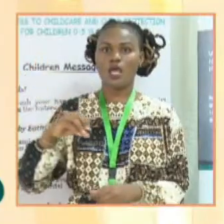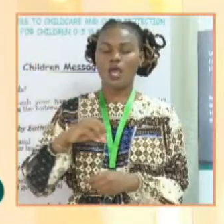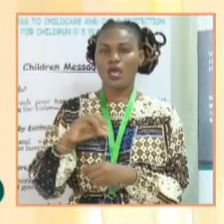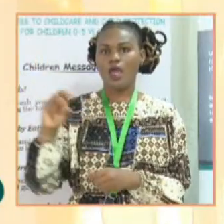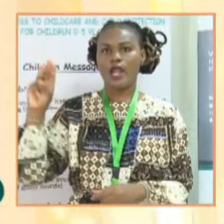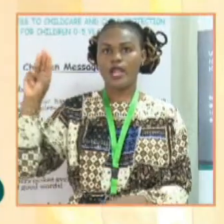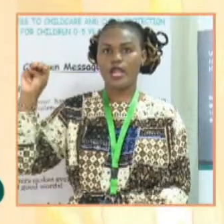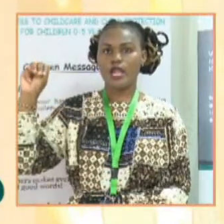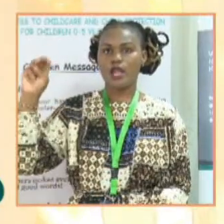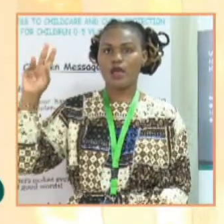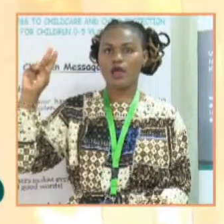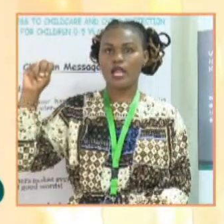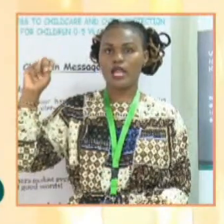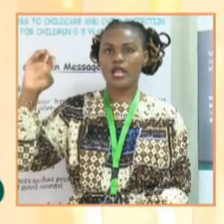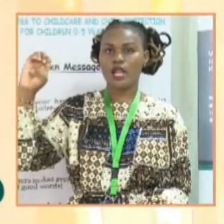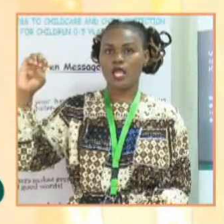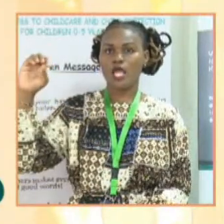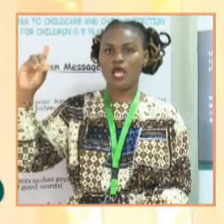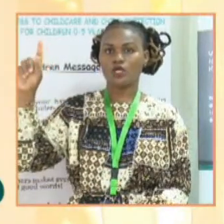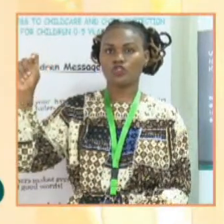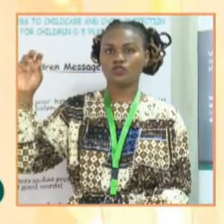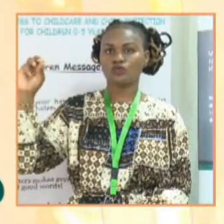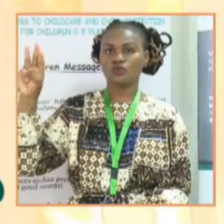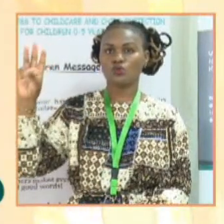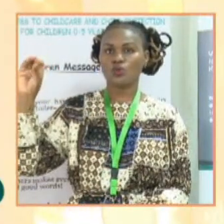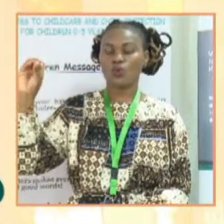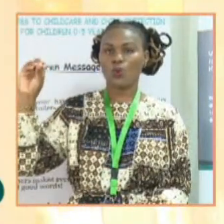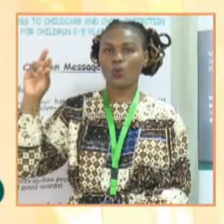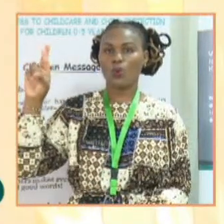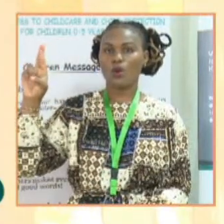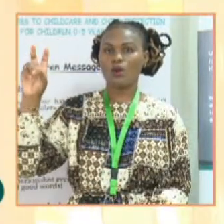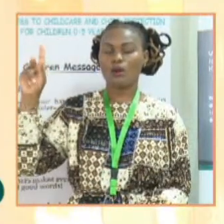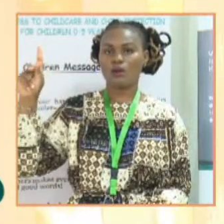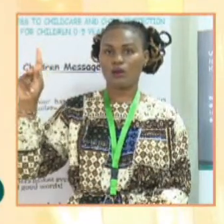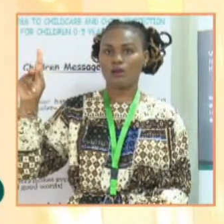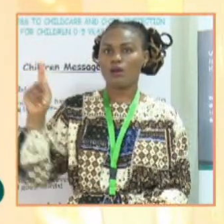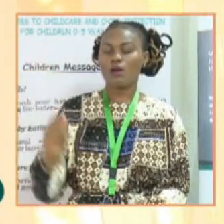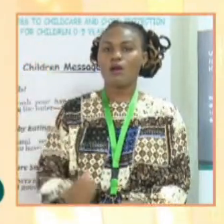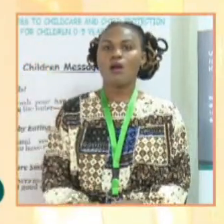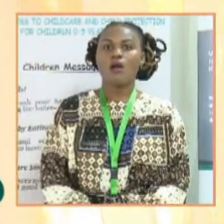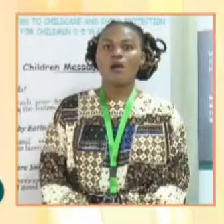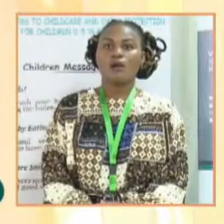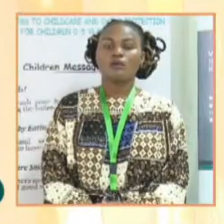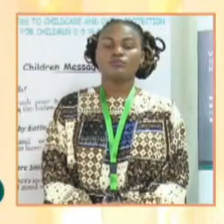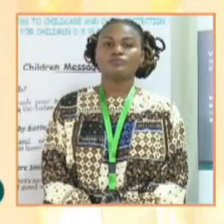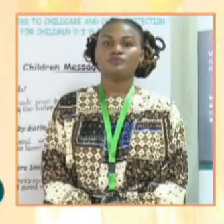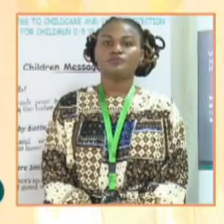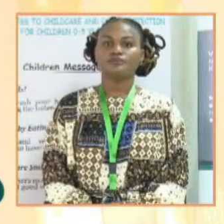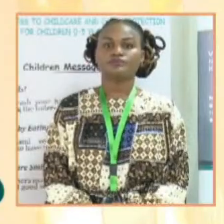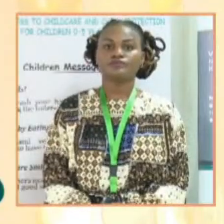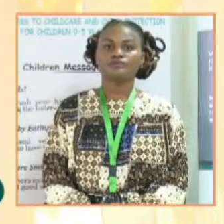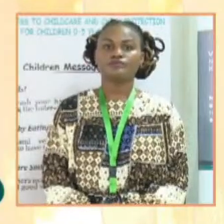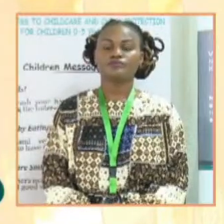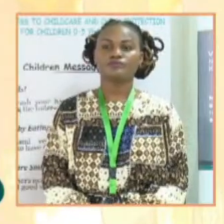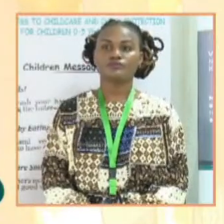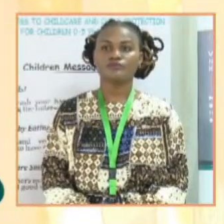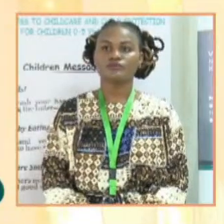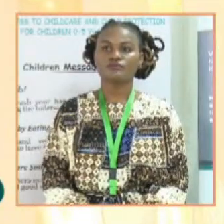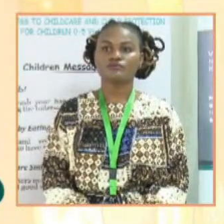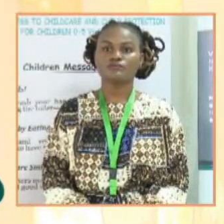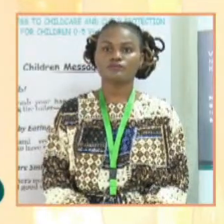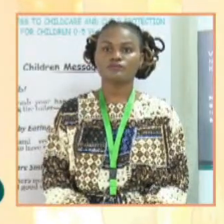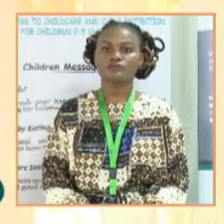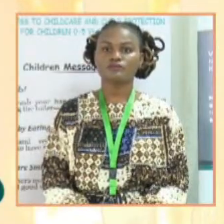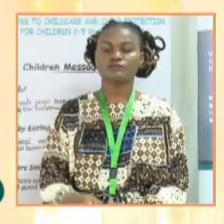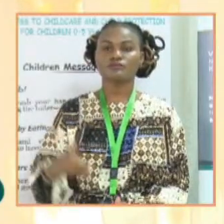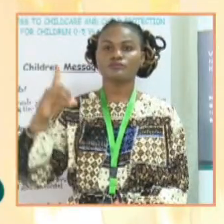a systems level diagnostic and progressing into a baseline and progressing into the next wave of data